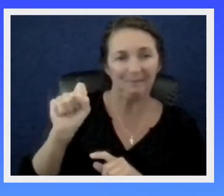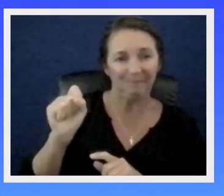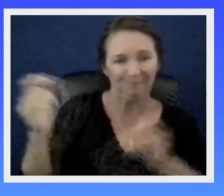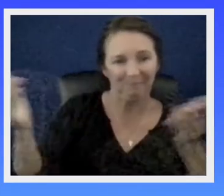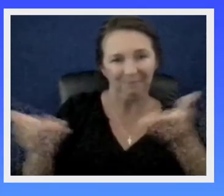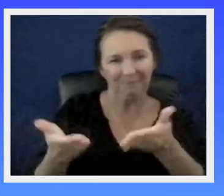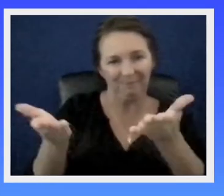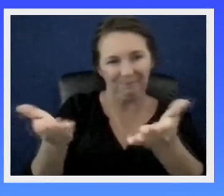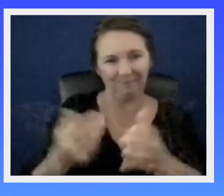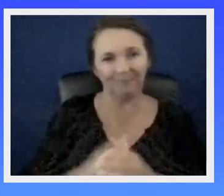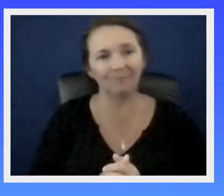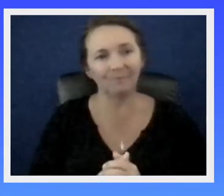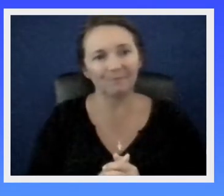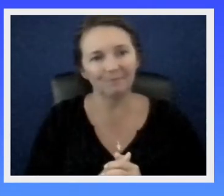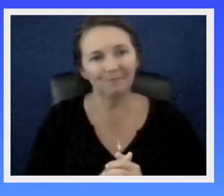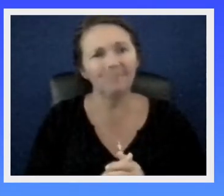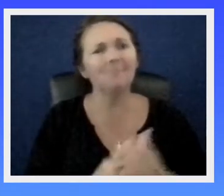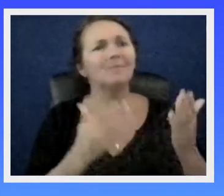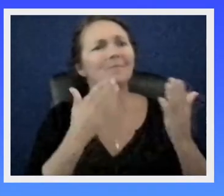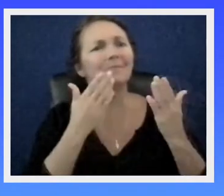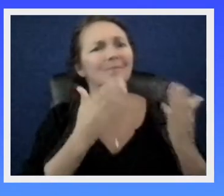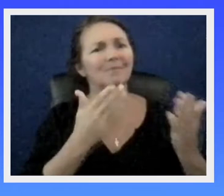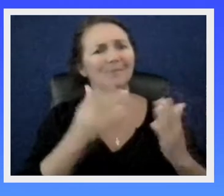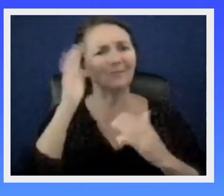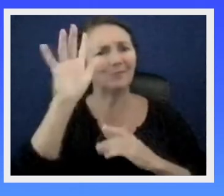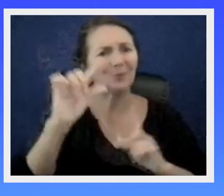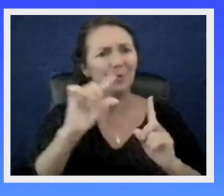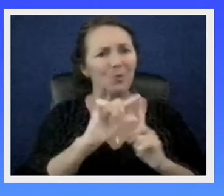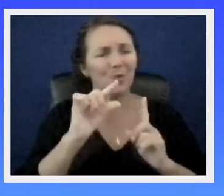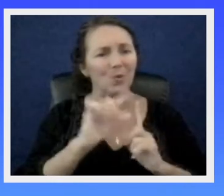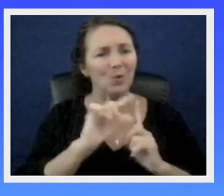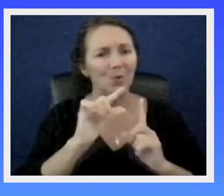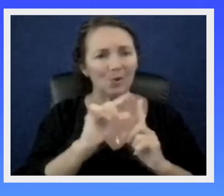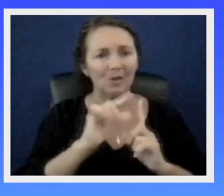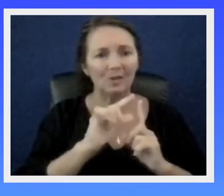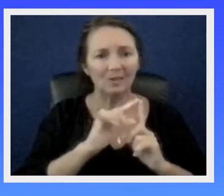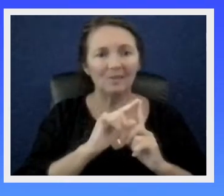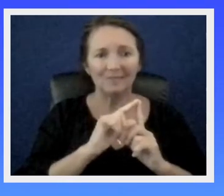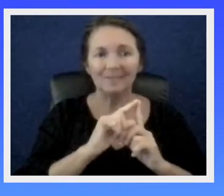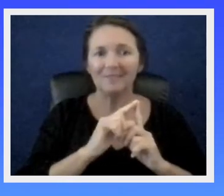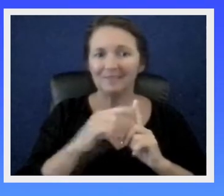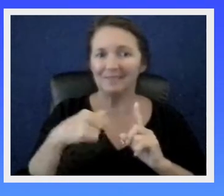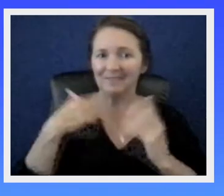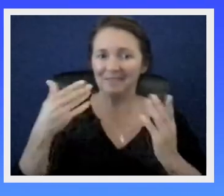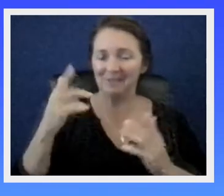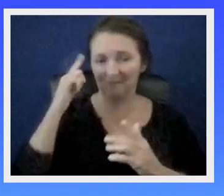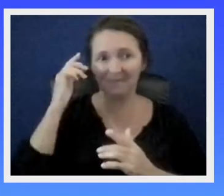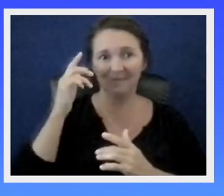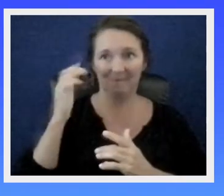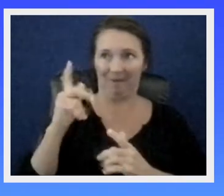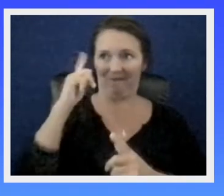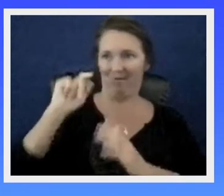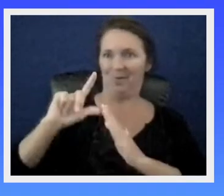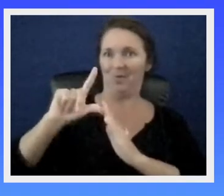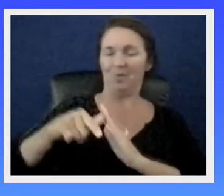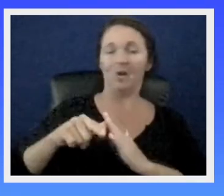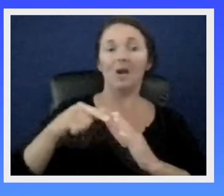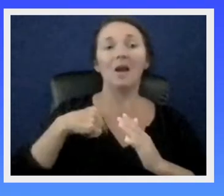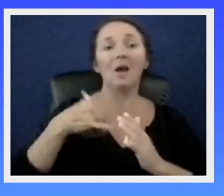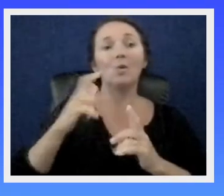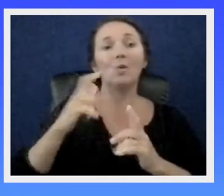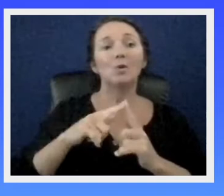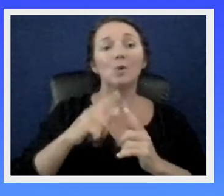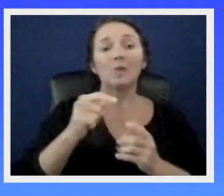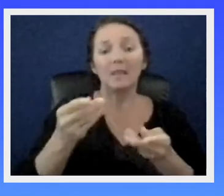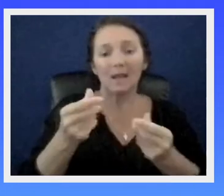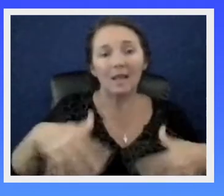Thank you so much for your words, Micah. I'm gonna sit with that for a while. We'd like to start with a land acknowledgement that comes to us from Adrienne